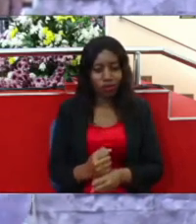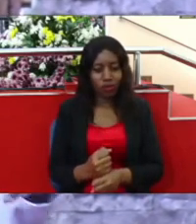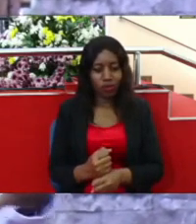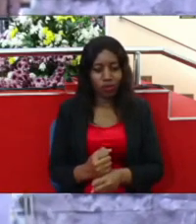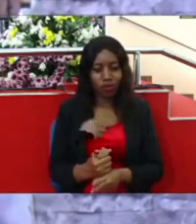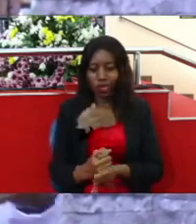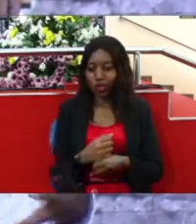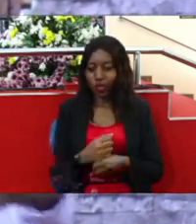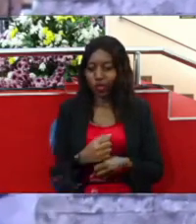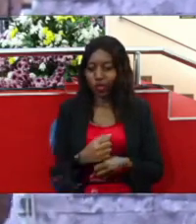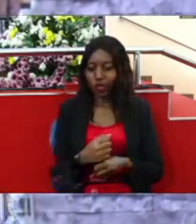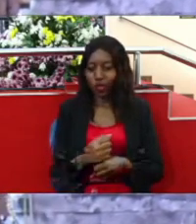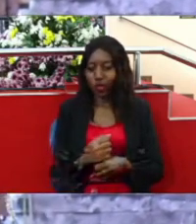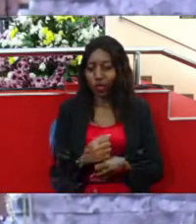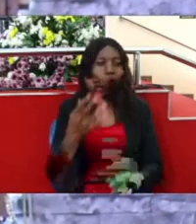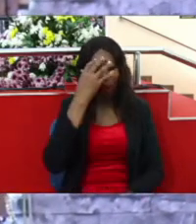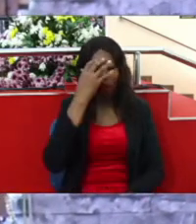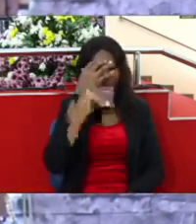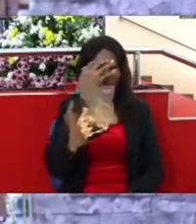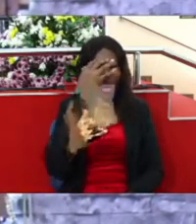There is a constant fight within me.